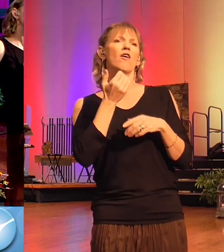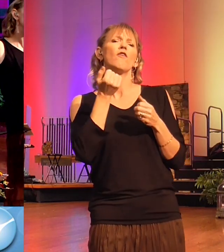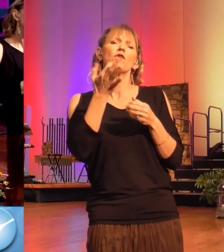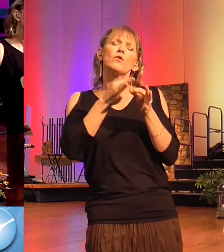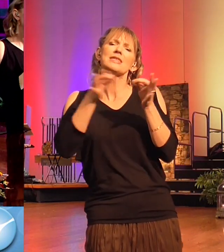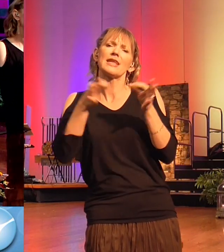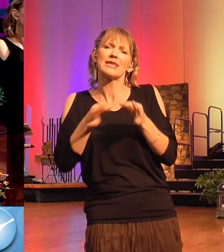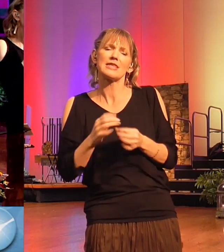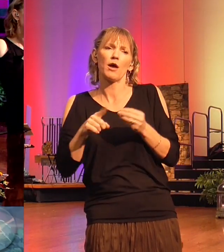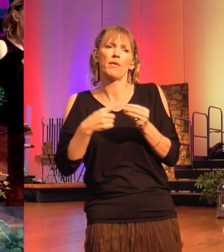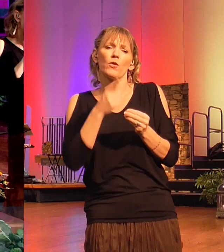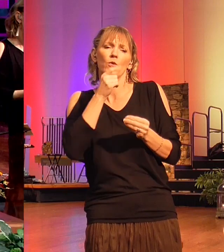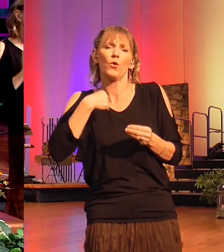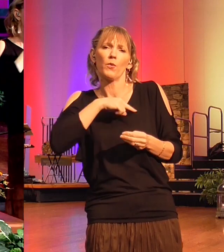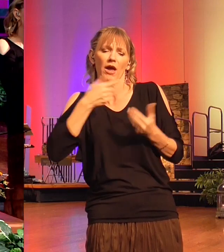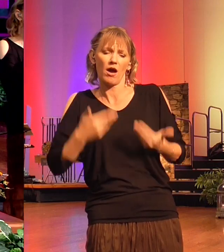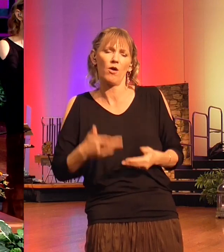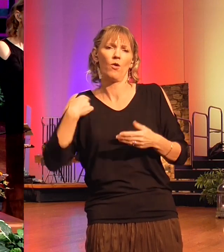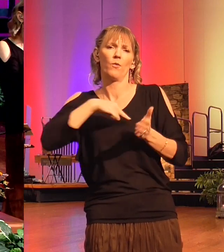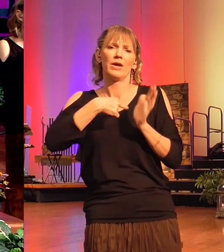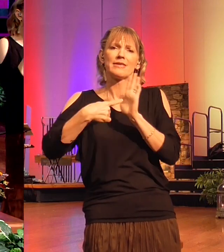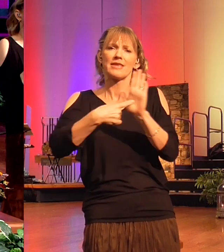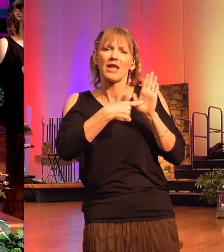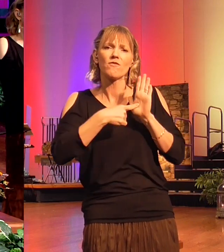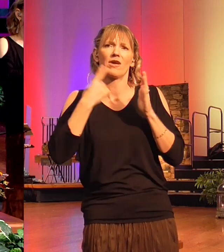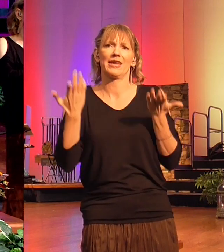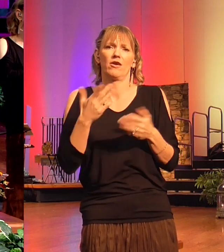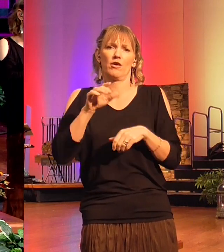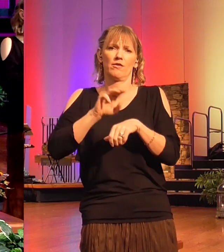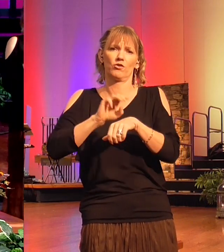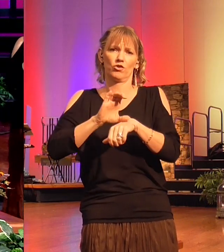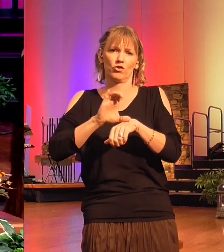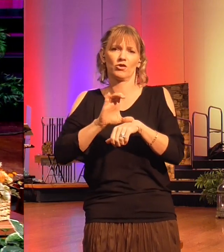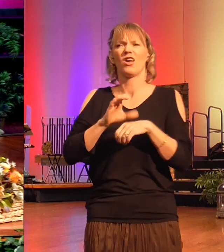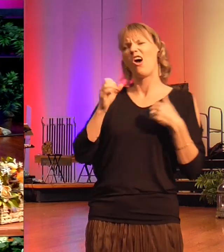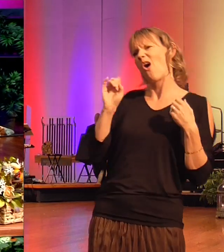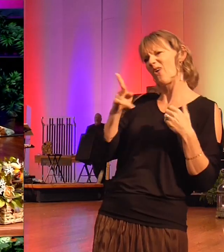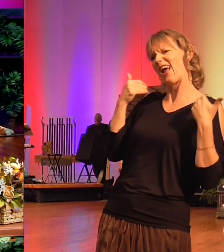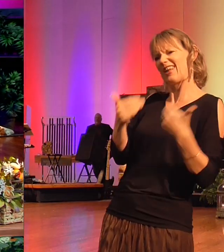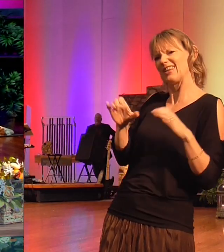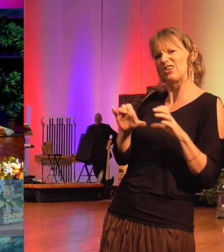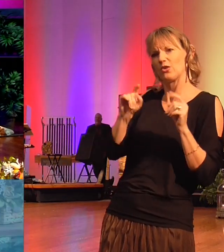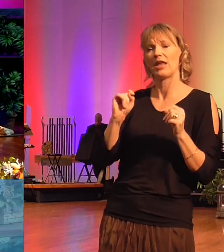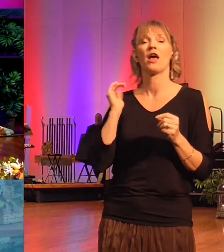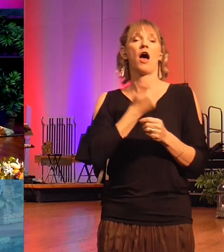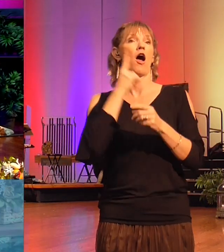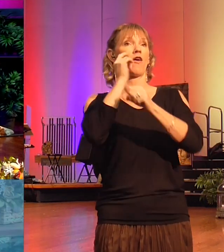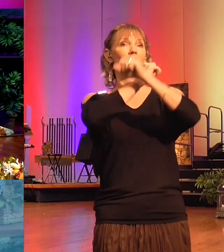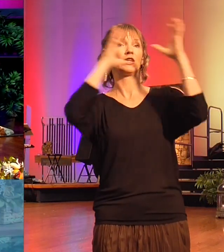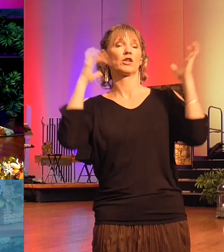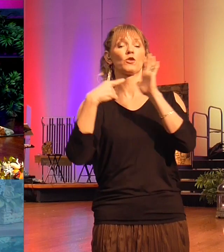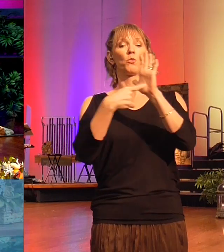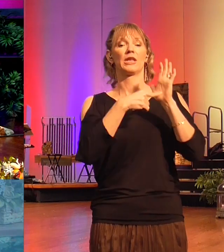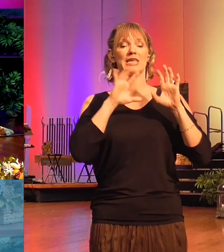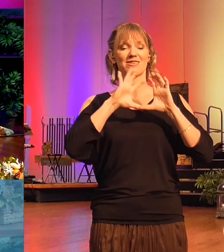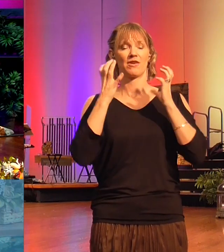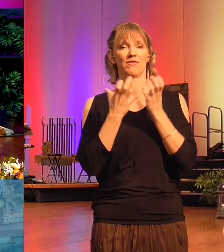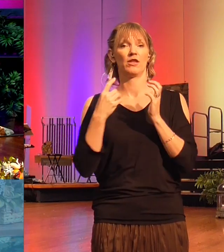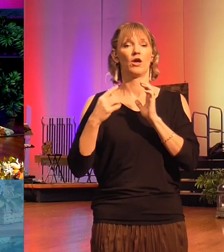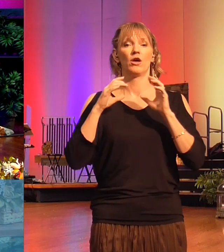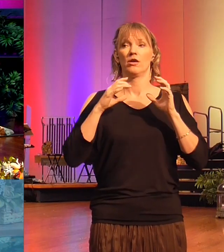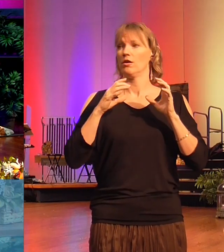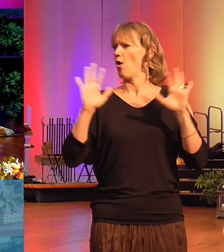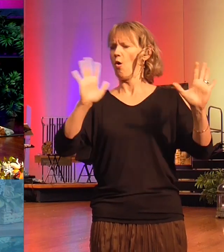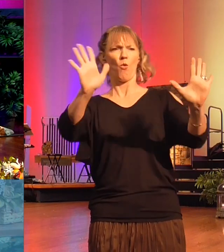who we are and what we stand for here at Mile High Church. Okay, let's do it. Our vision, oneness revealed.